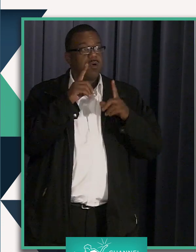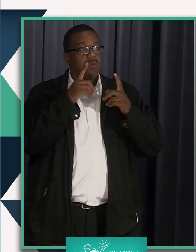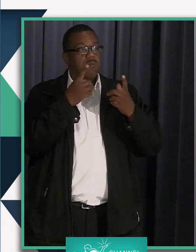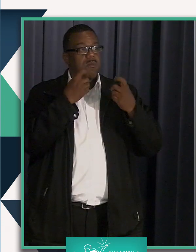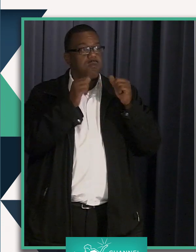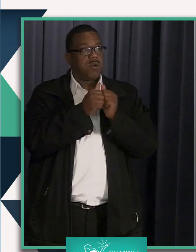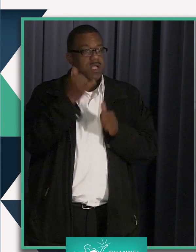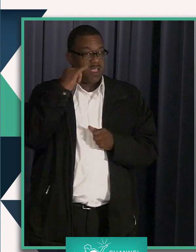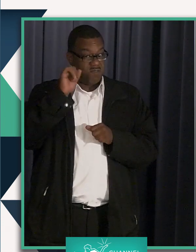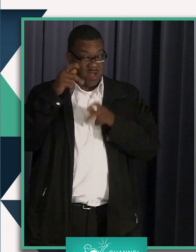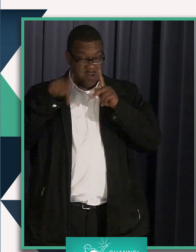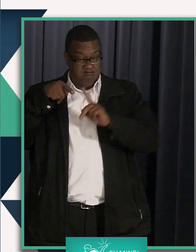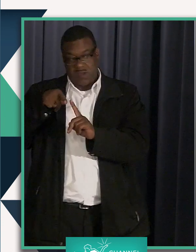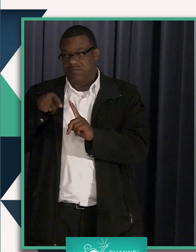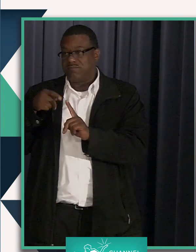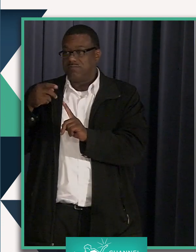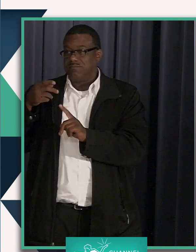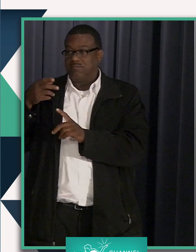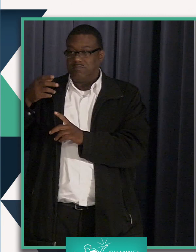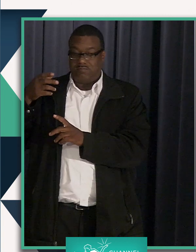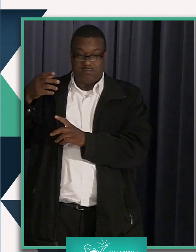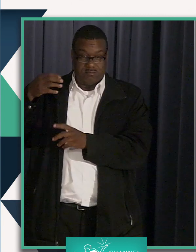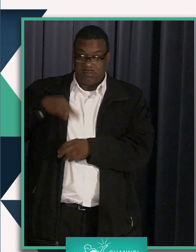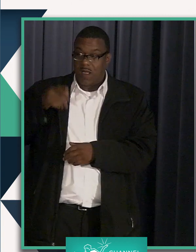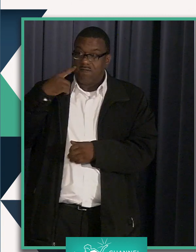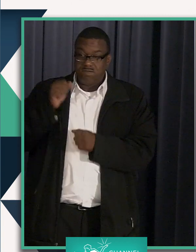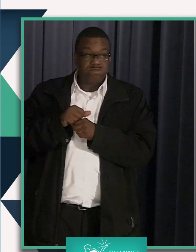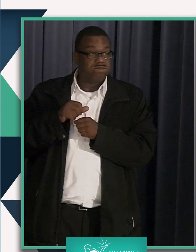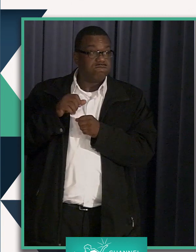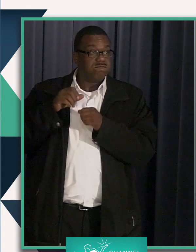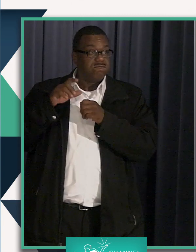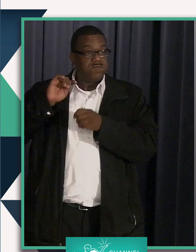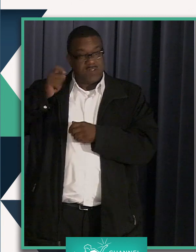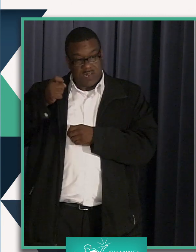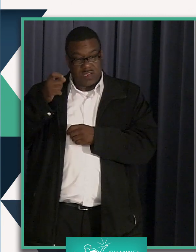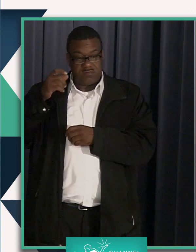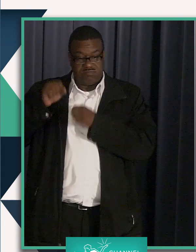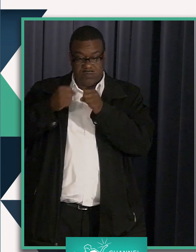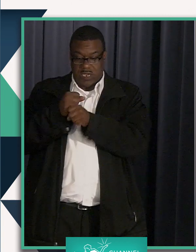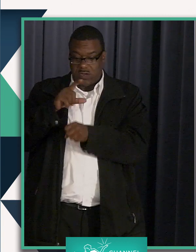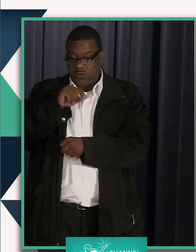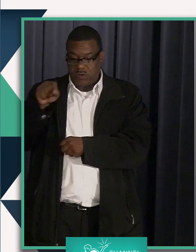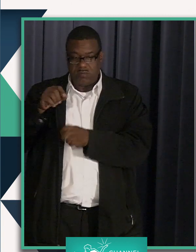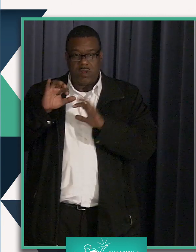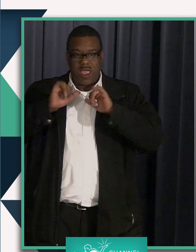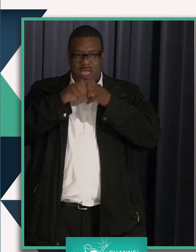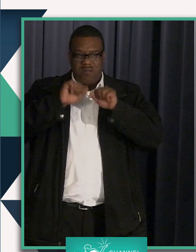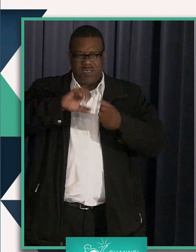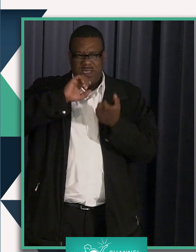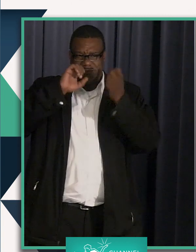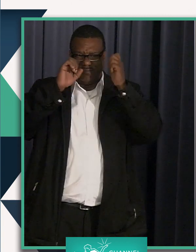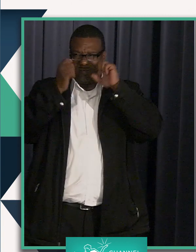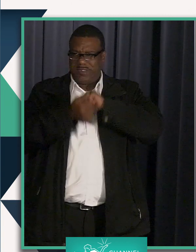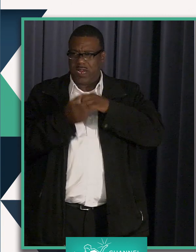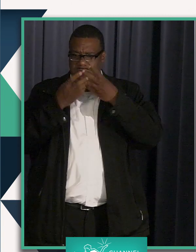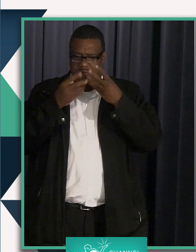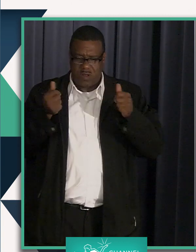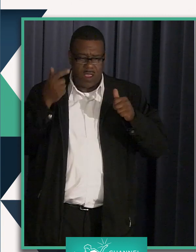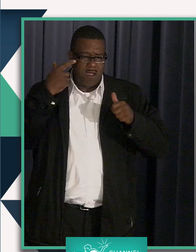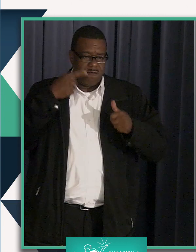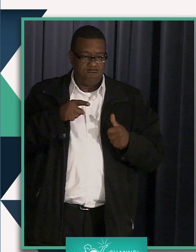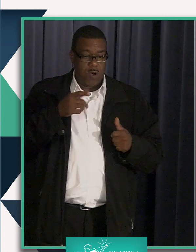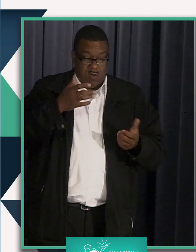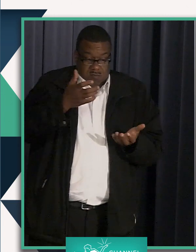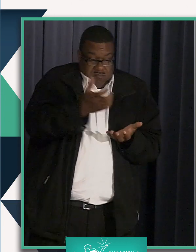else claim their child on their taxes in 2020, is there a way that they could rectify it and get their child tax